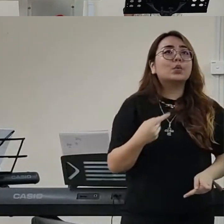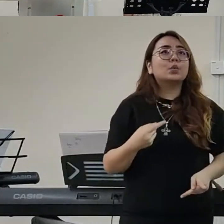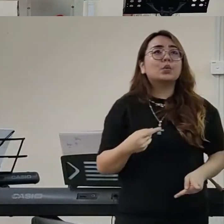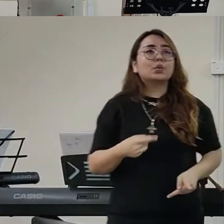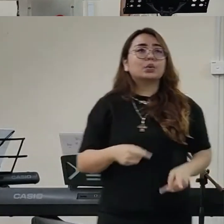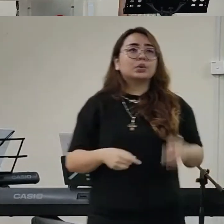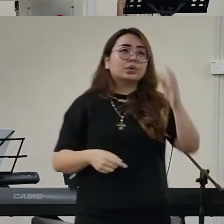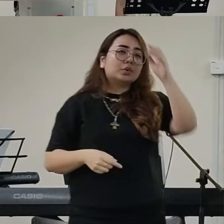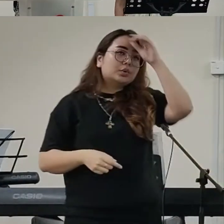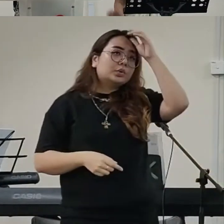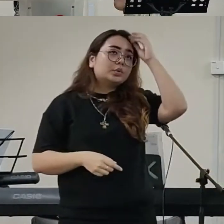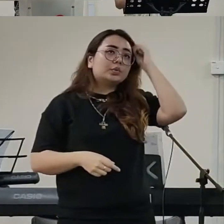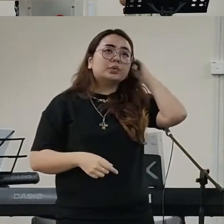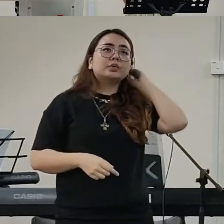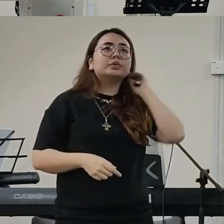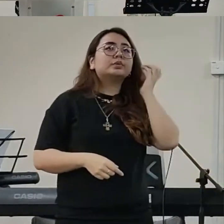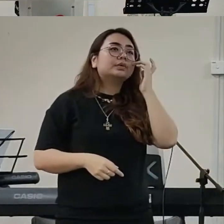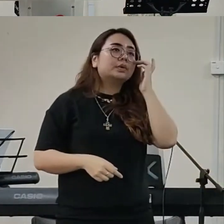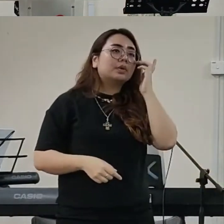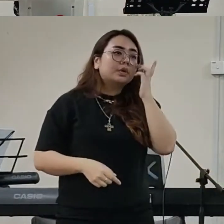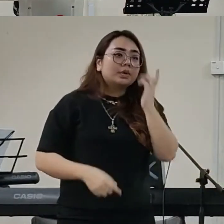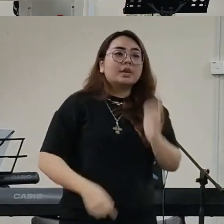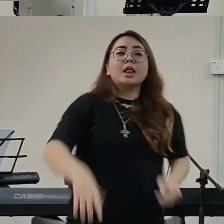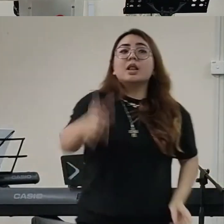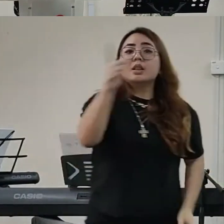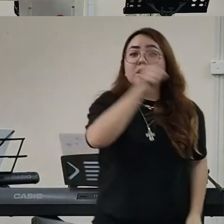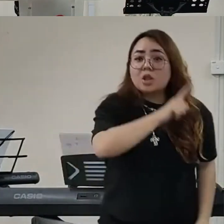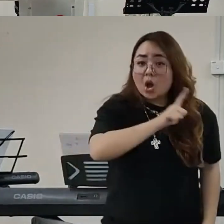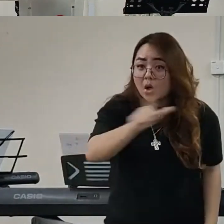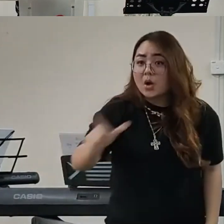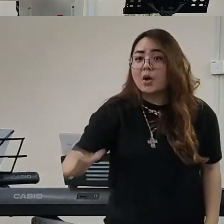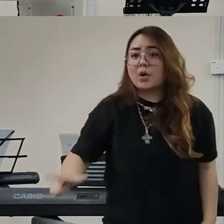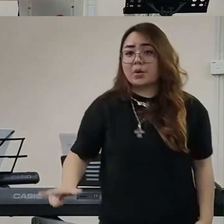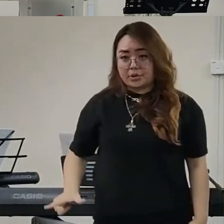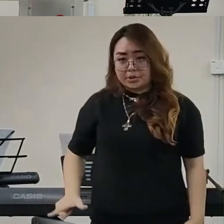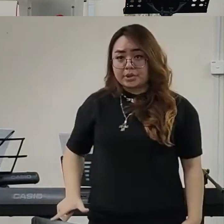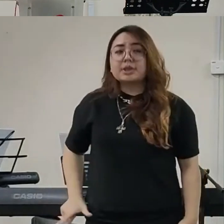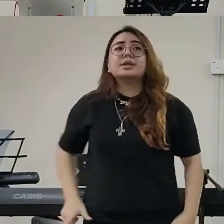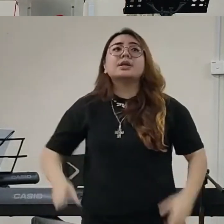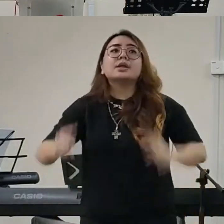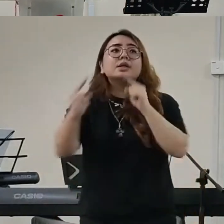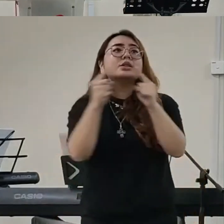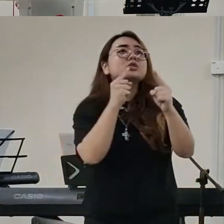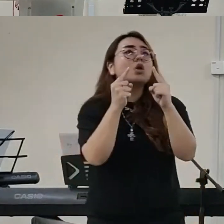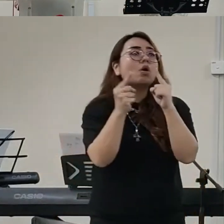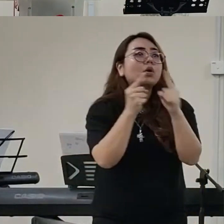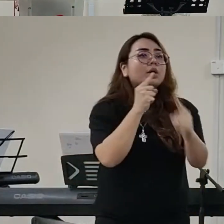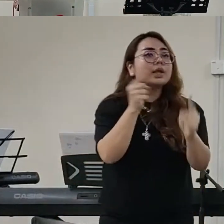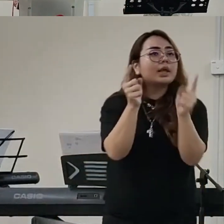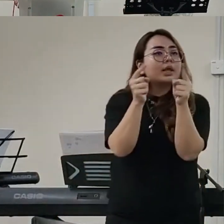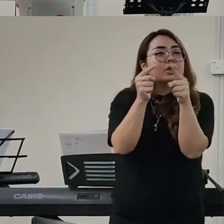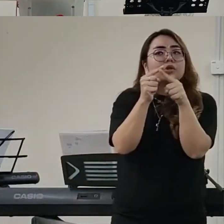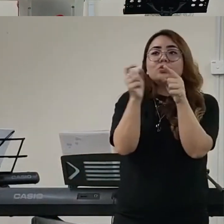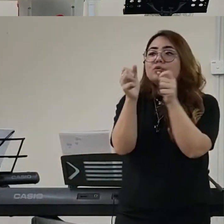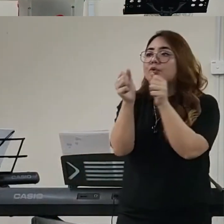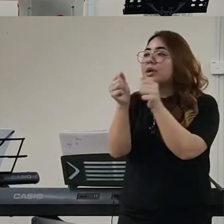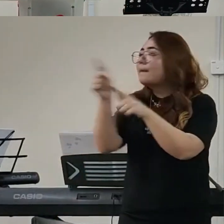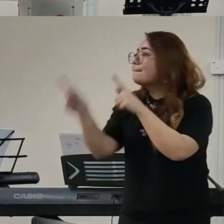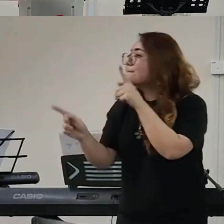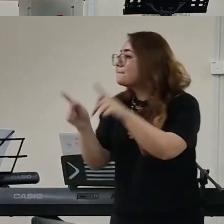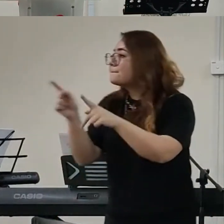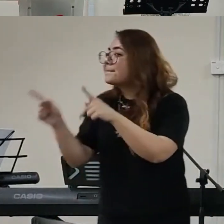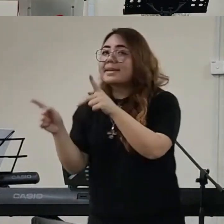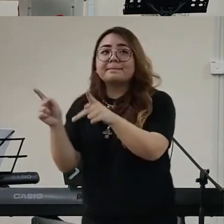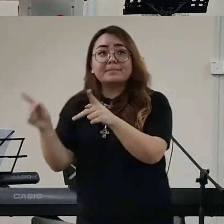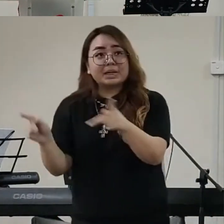It is God, the Lord. Can somebody say the Lord? So Ezekiel is just a mouthpiece. As a prophet,